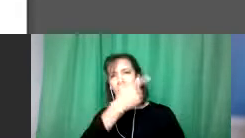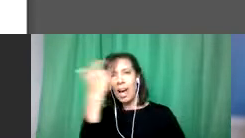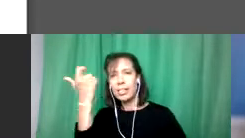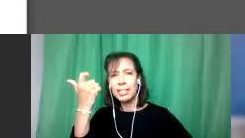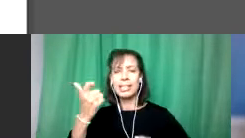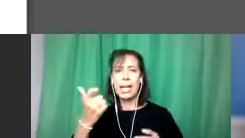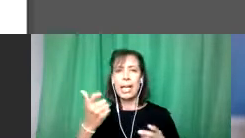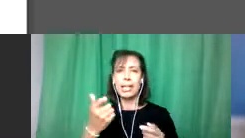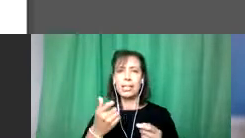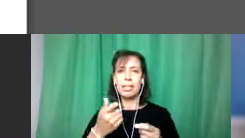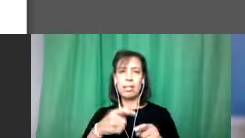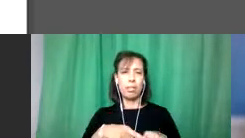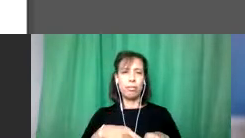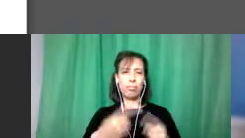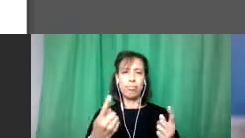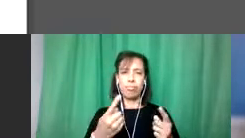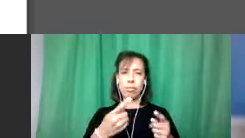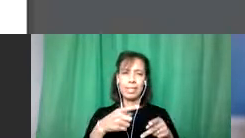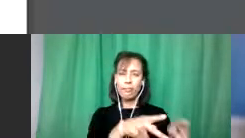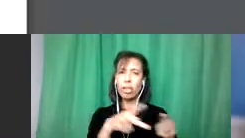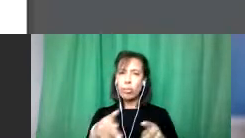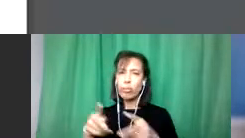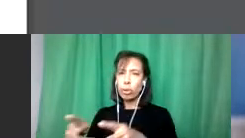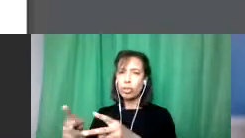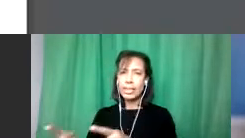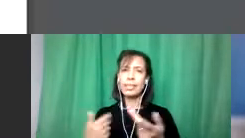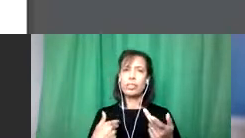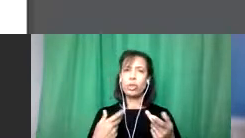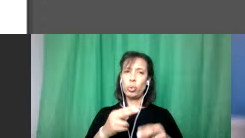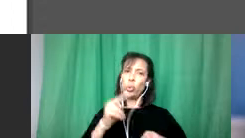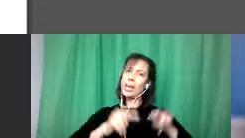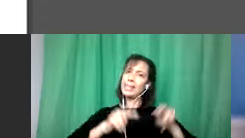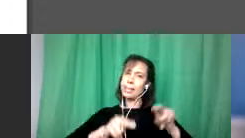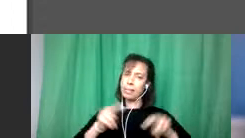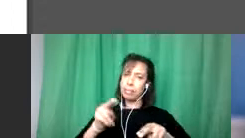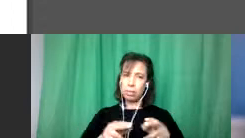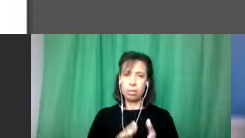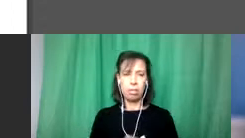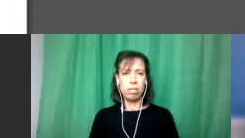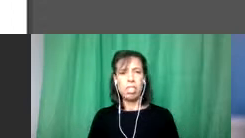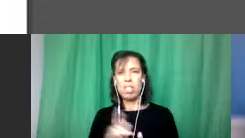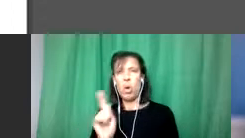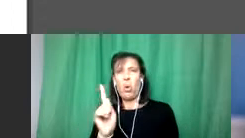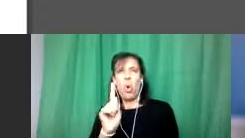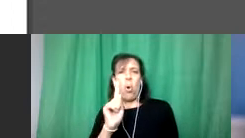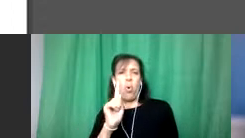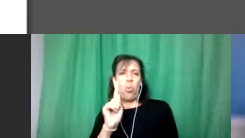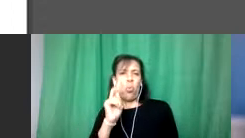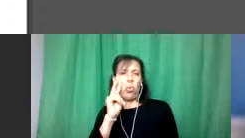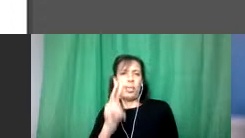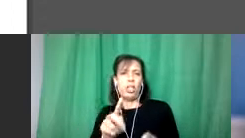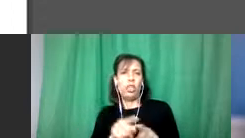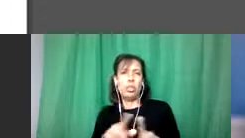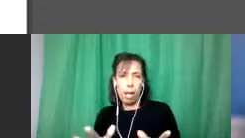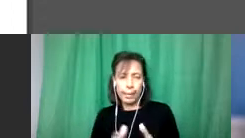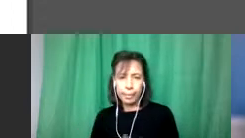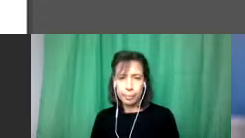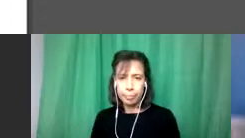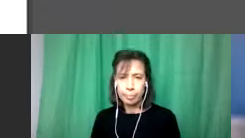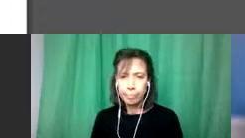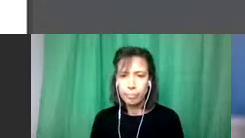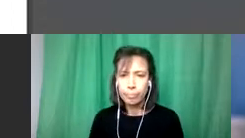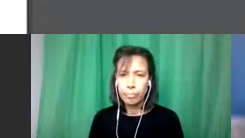how educational assessment looks like, what it looks like. And I want you to start to develop an